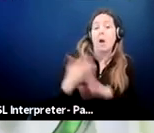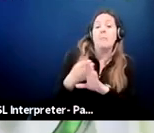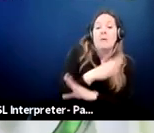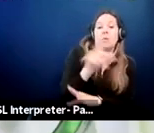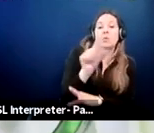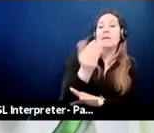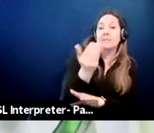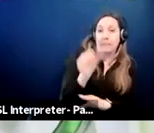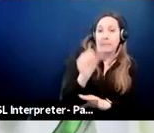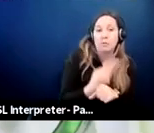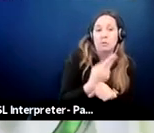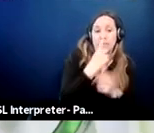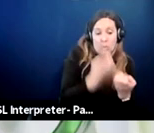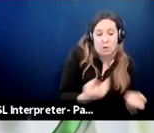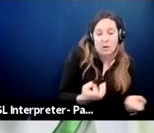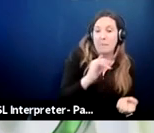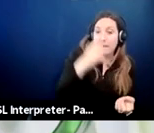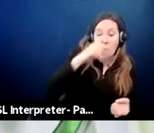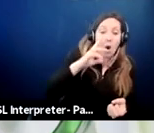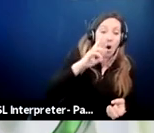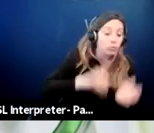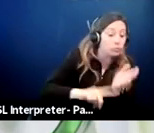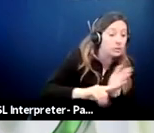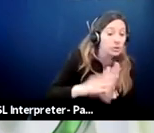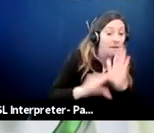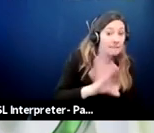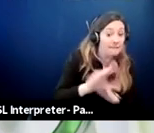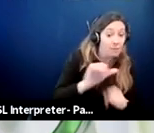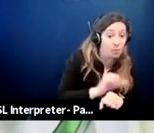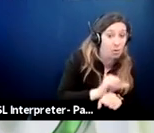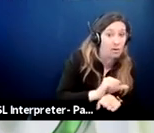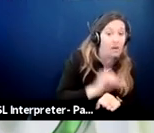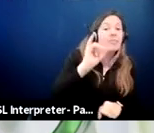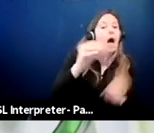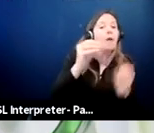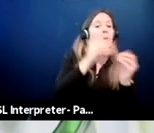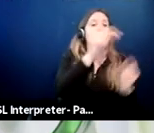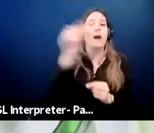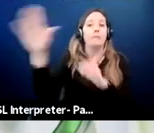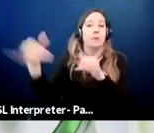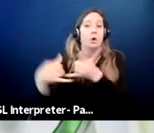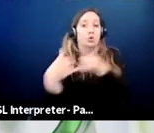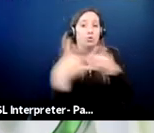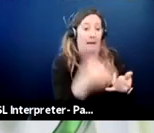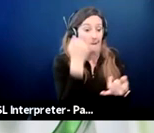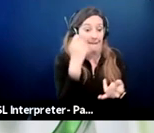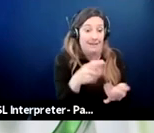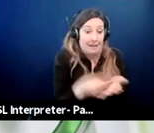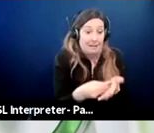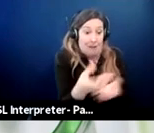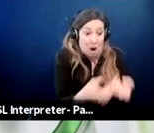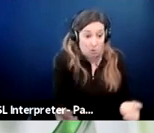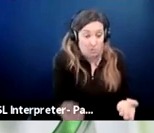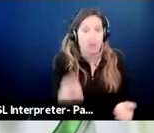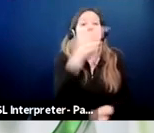for R&D work, but that's no longer available. And that's more utilized with government grants now. If you needed to buy equipment to do R&D, they would cover